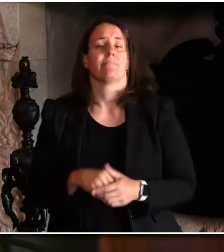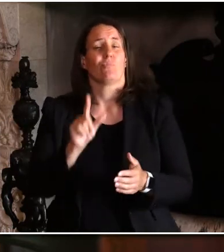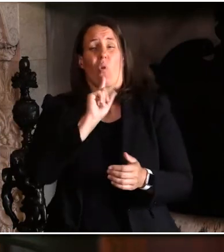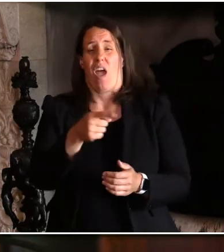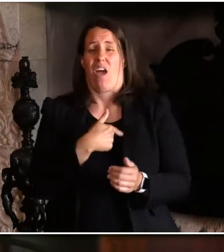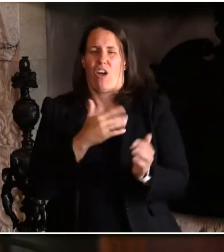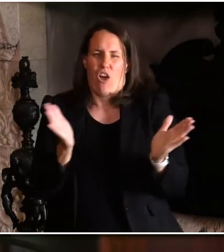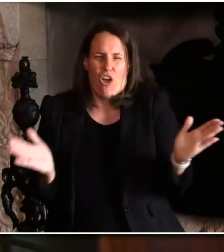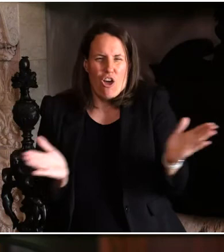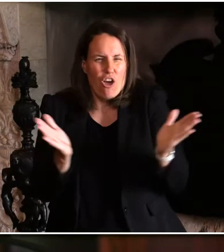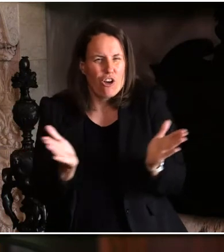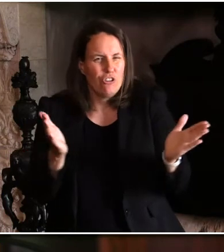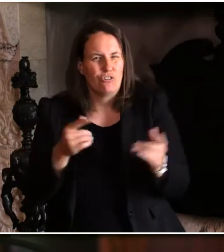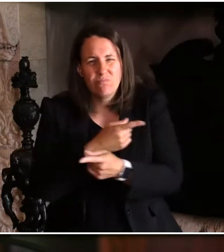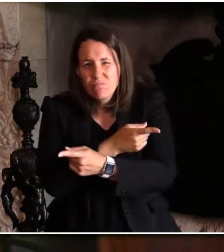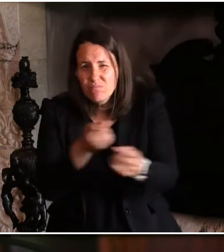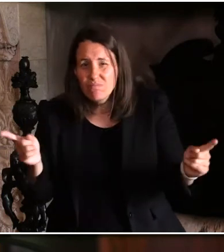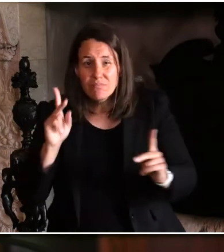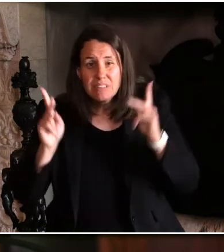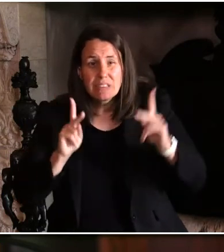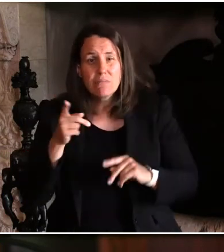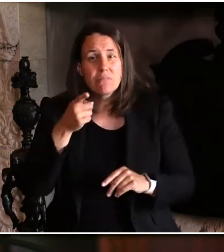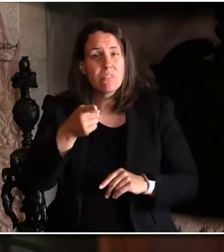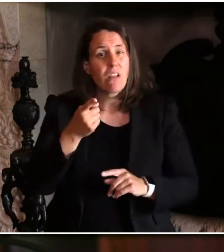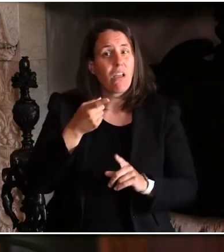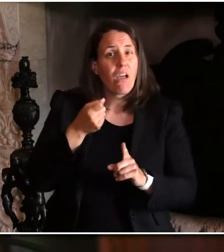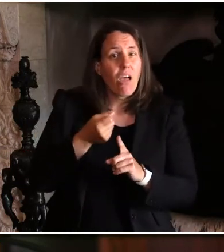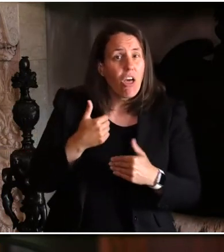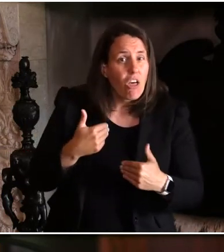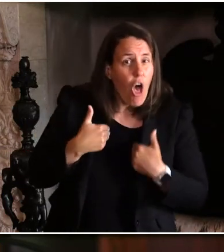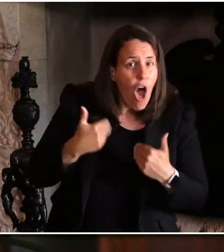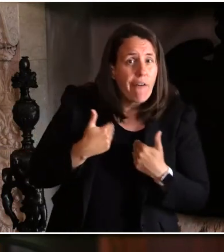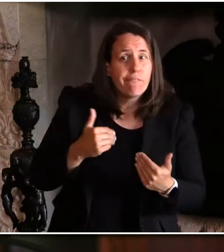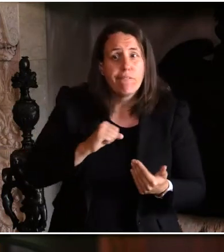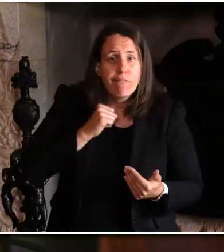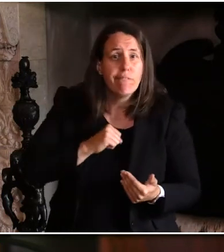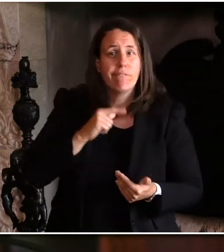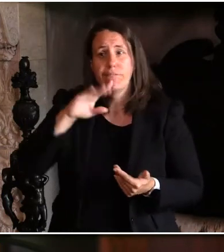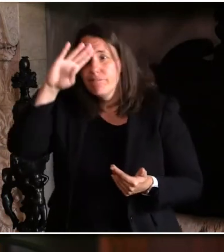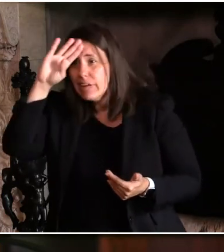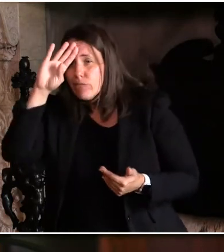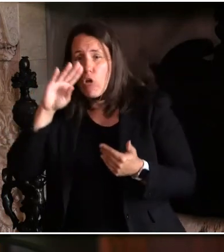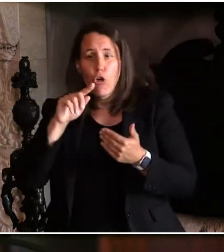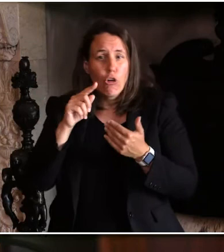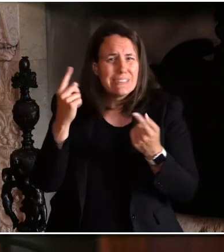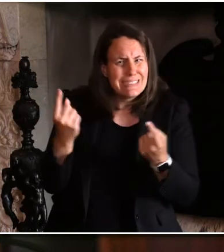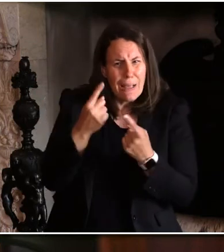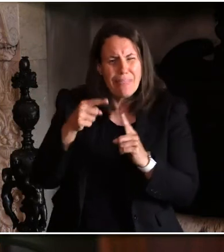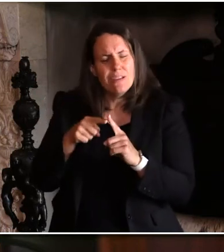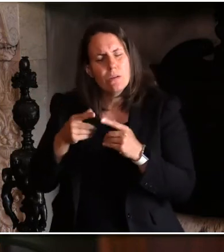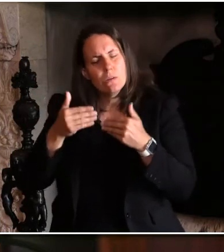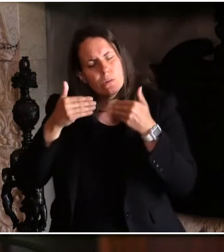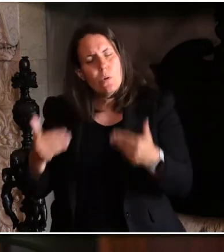a test. Anybody who has been in close contact with a positive case should get a test. And